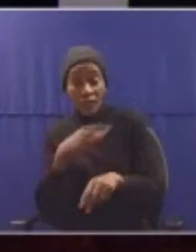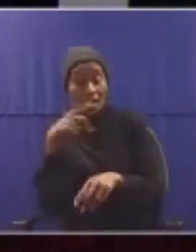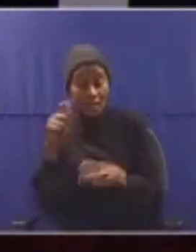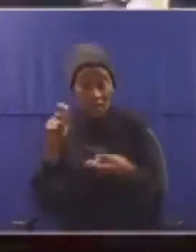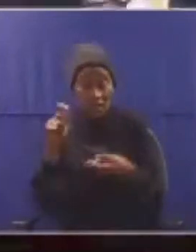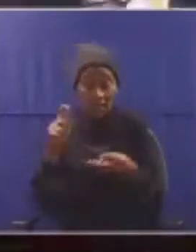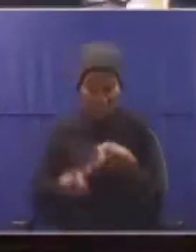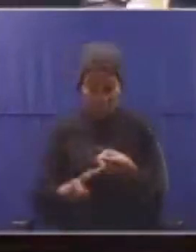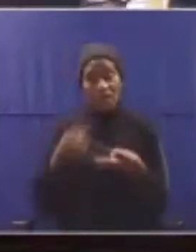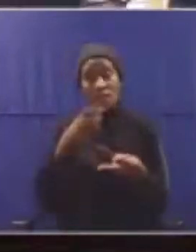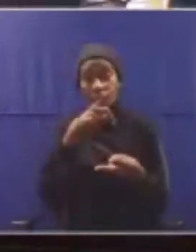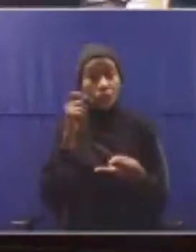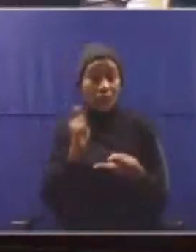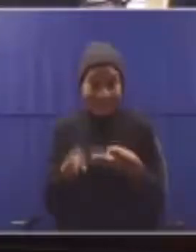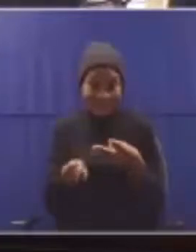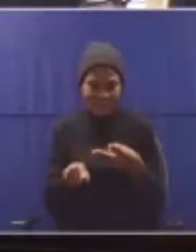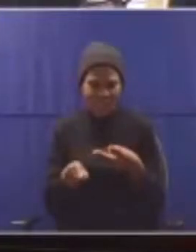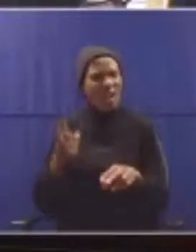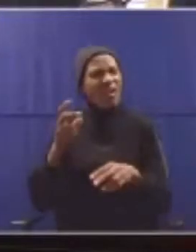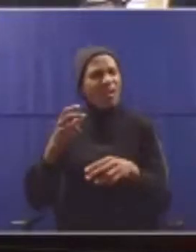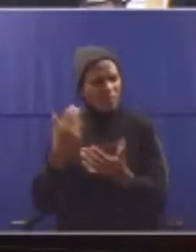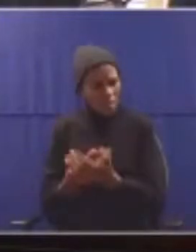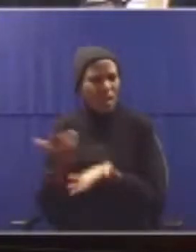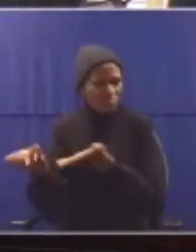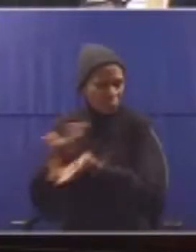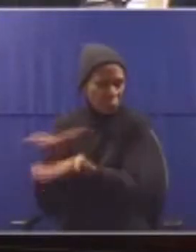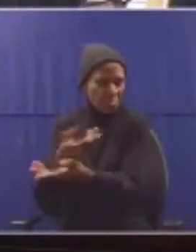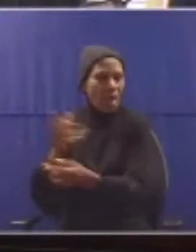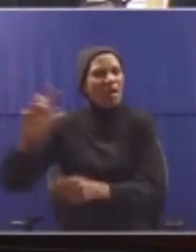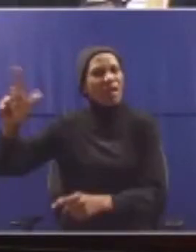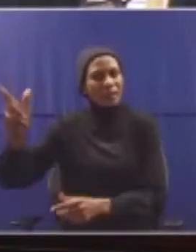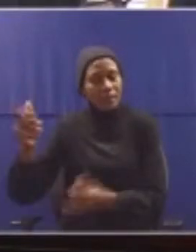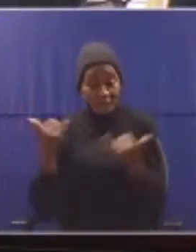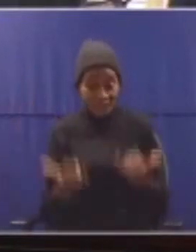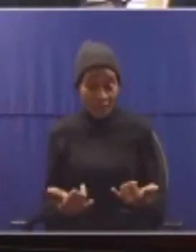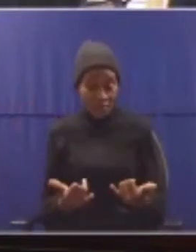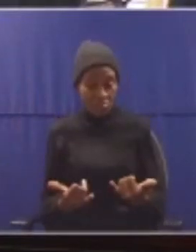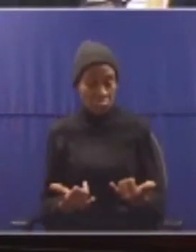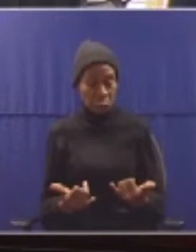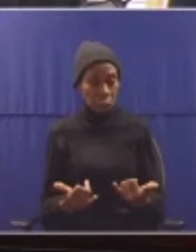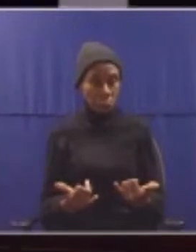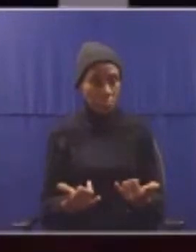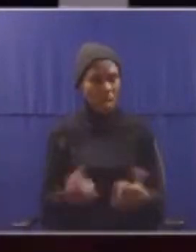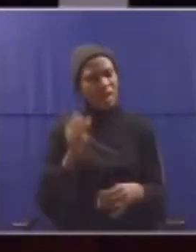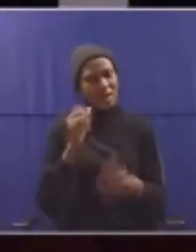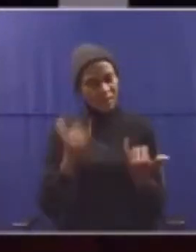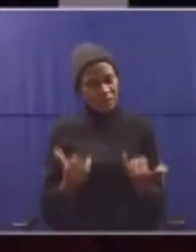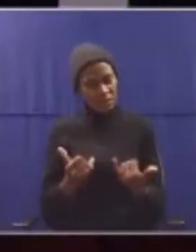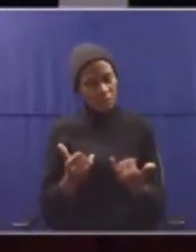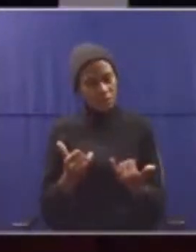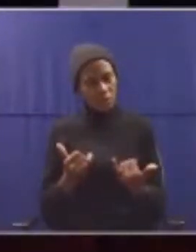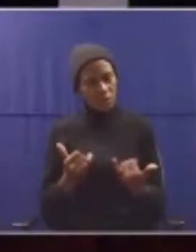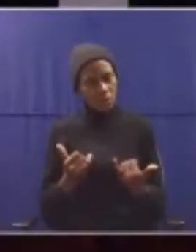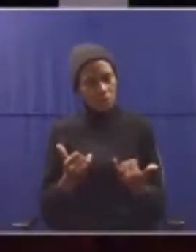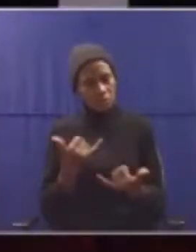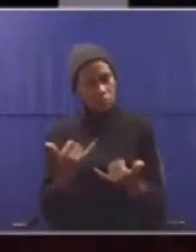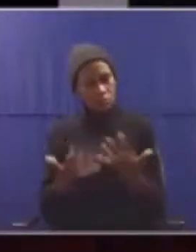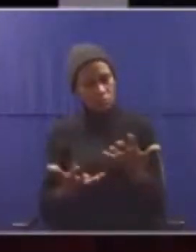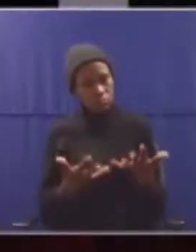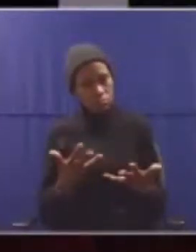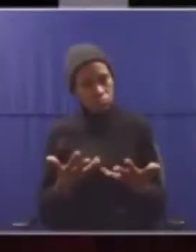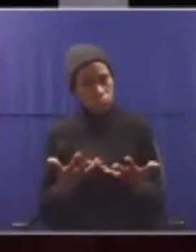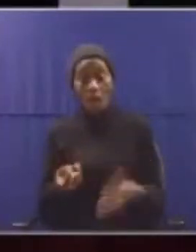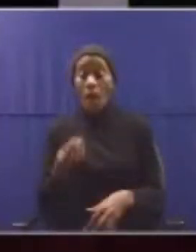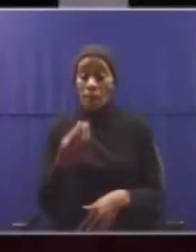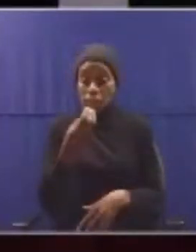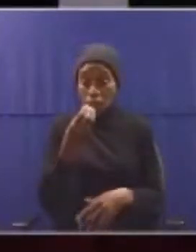I will gladly respond. So, but if you talk about rising